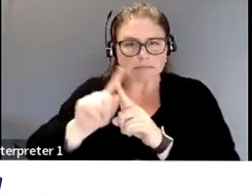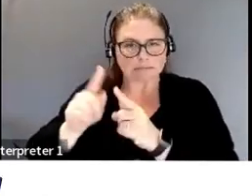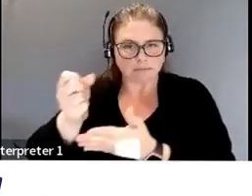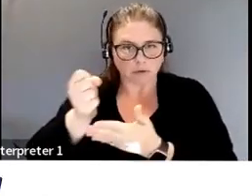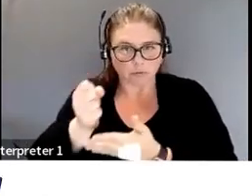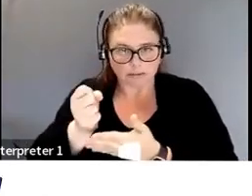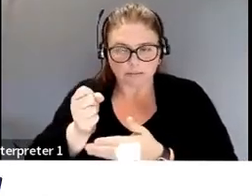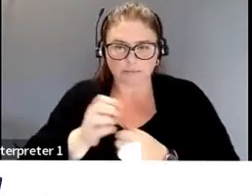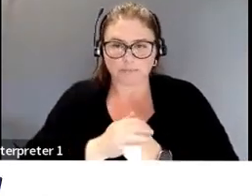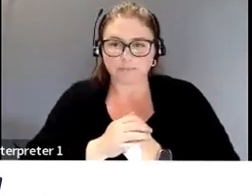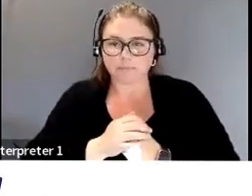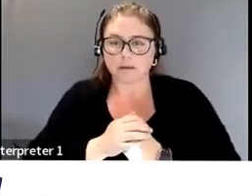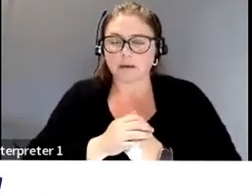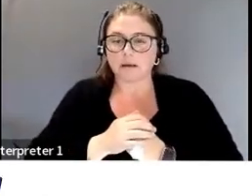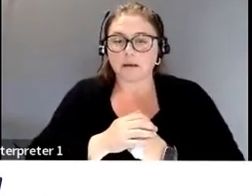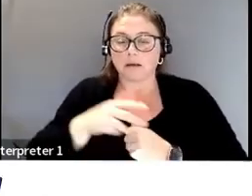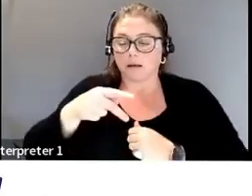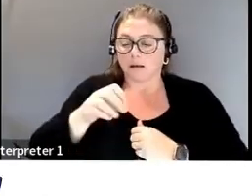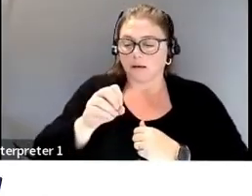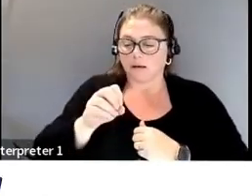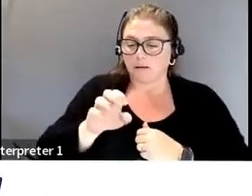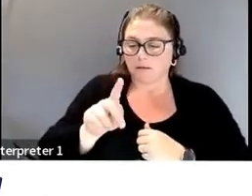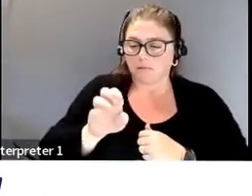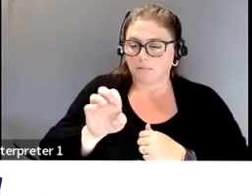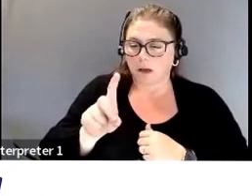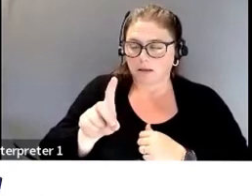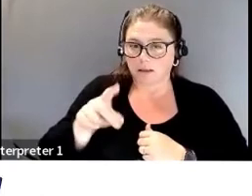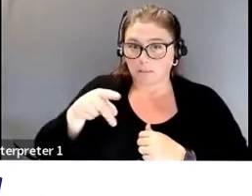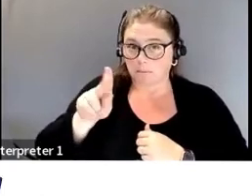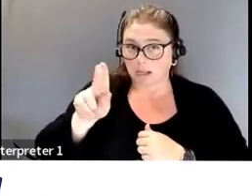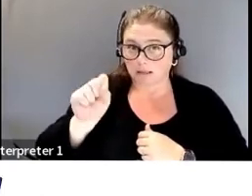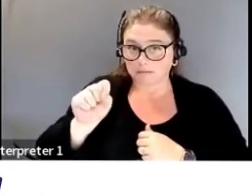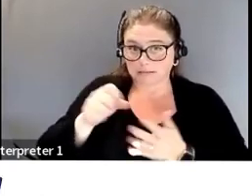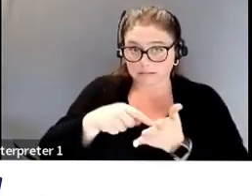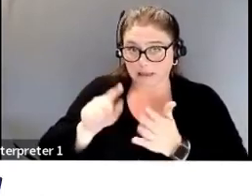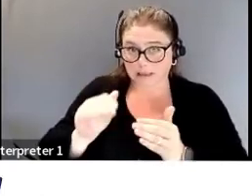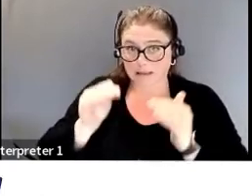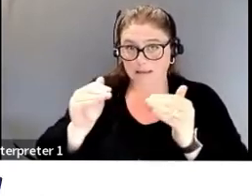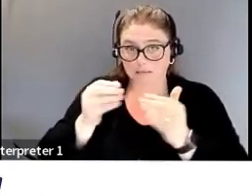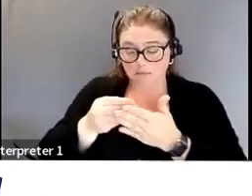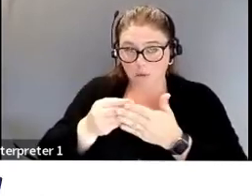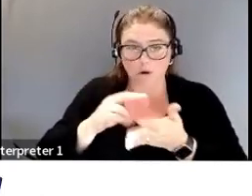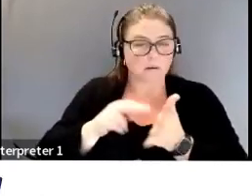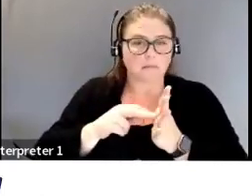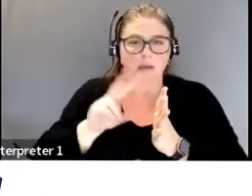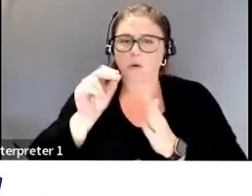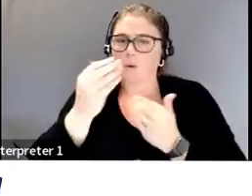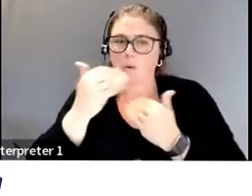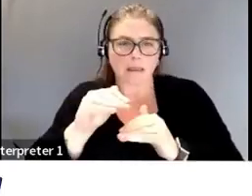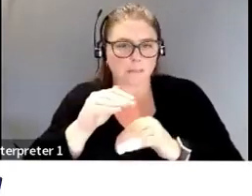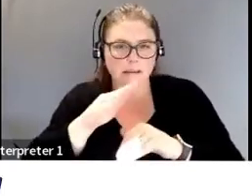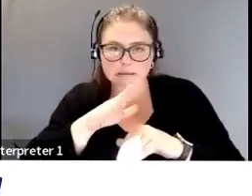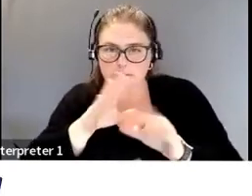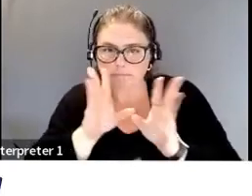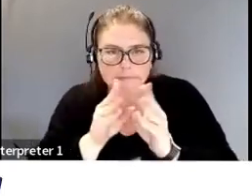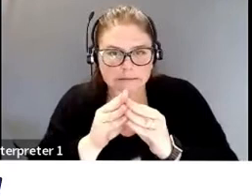get from utilizing our Pocketed Plus platform is you actually get unlimited consultations with the grant strategy team. So anytime you have a